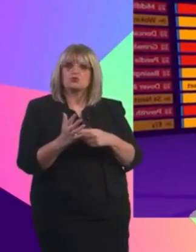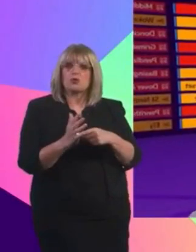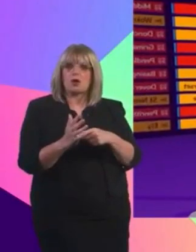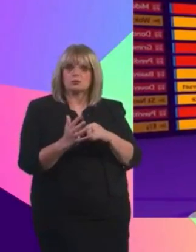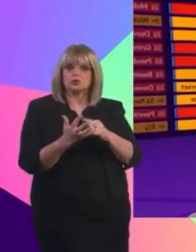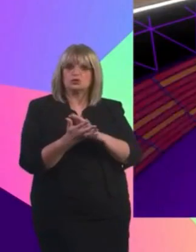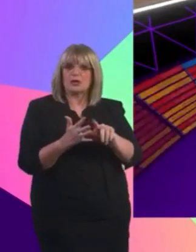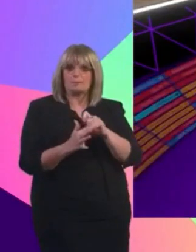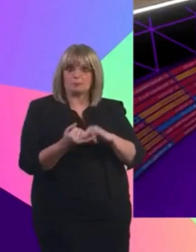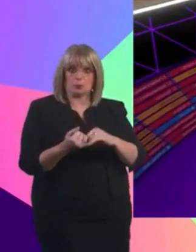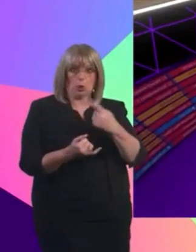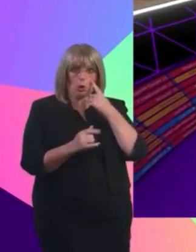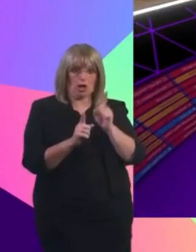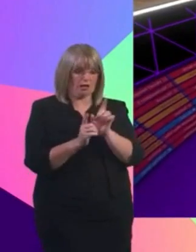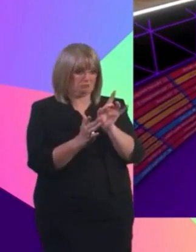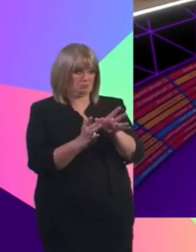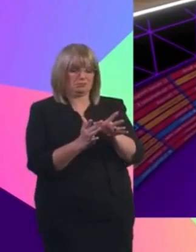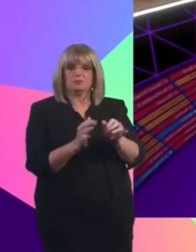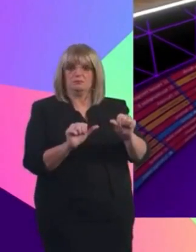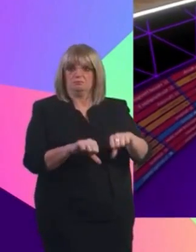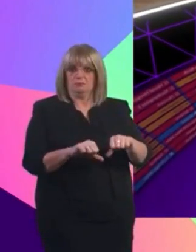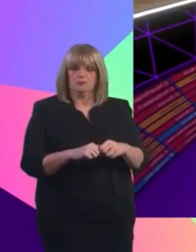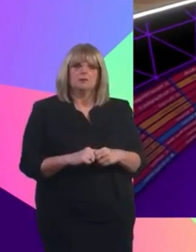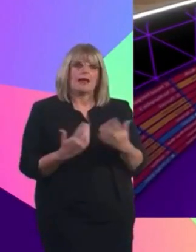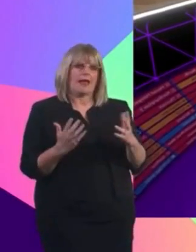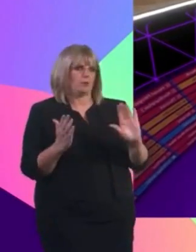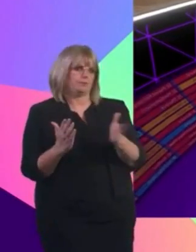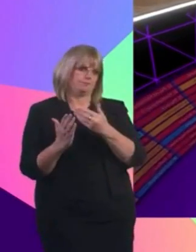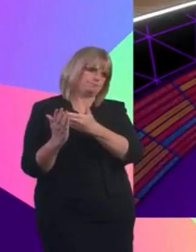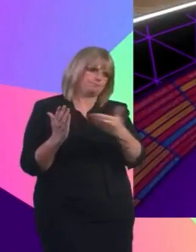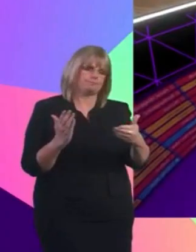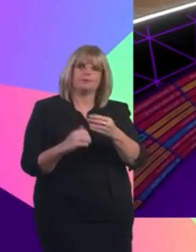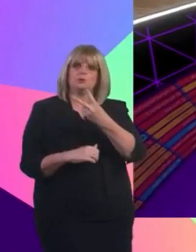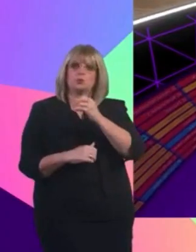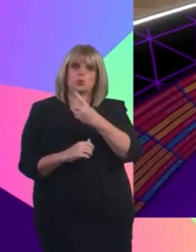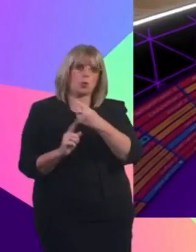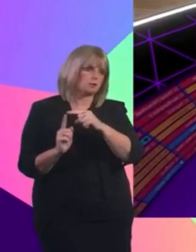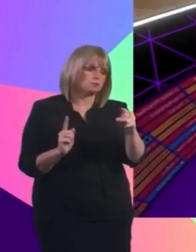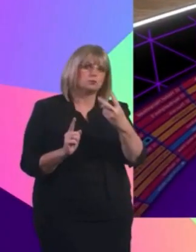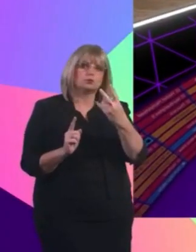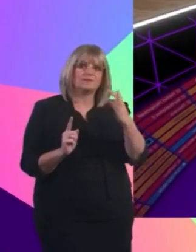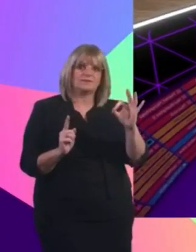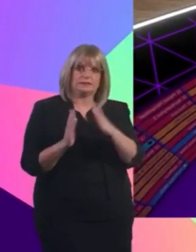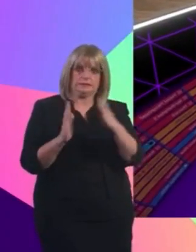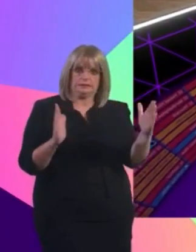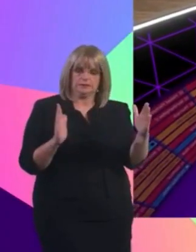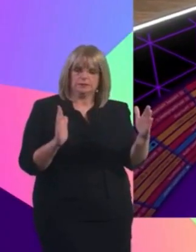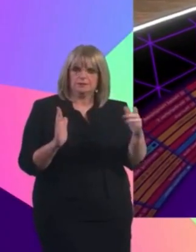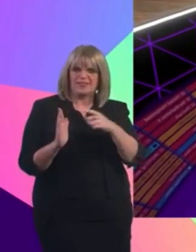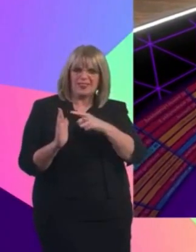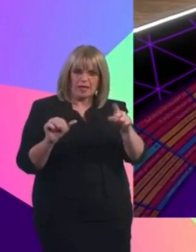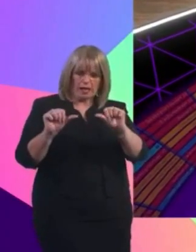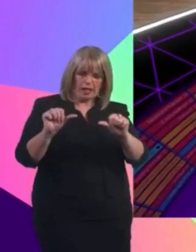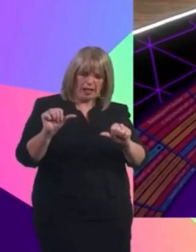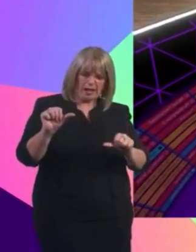from the people of Scotland. The Scottish Lion has roared this morning across the country.